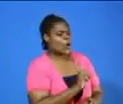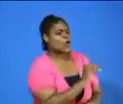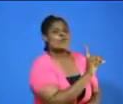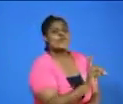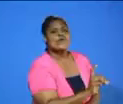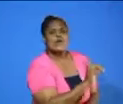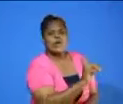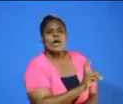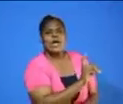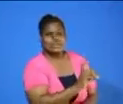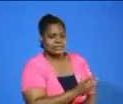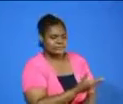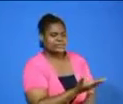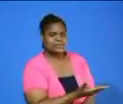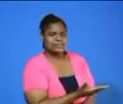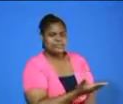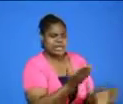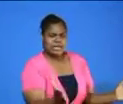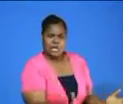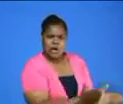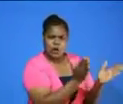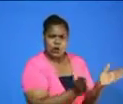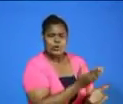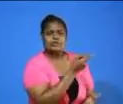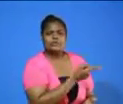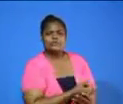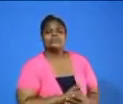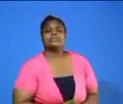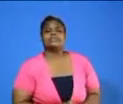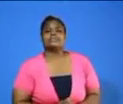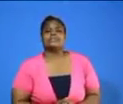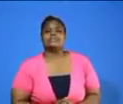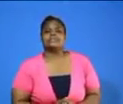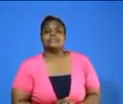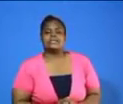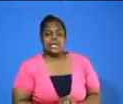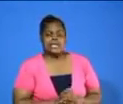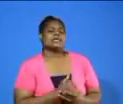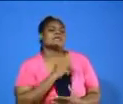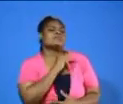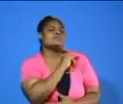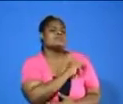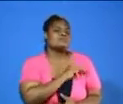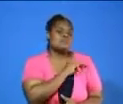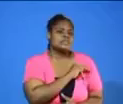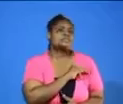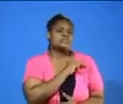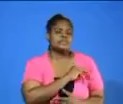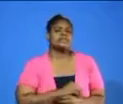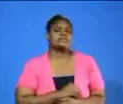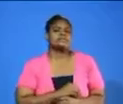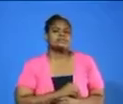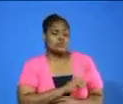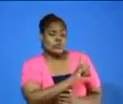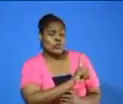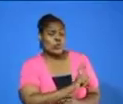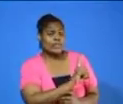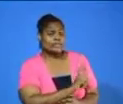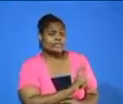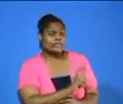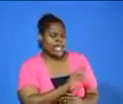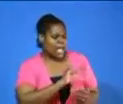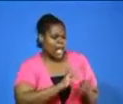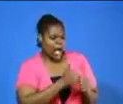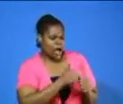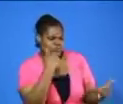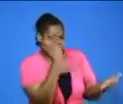question, an encouragement, and an assignment. The question, how did